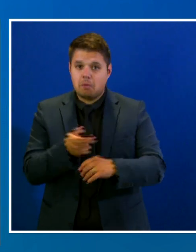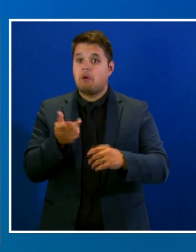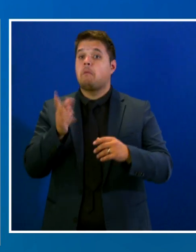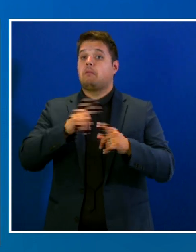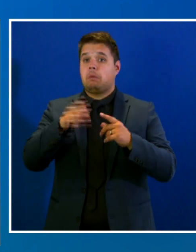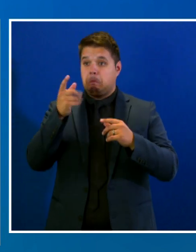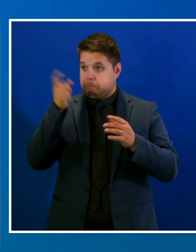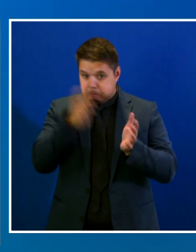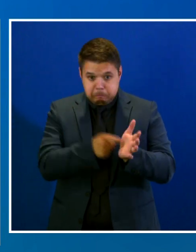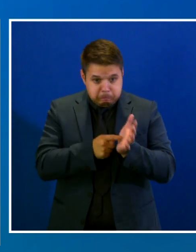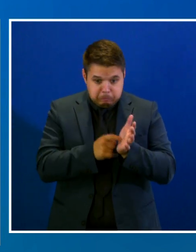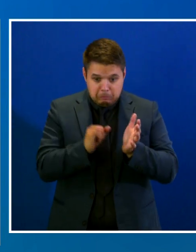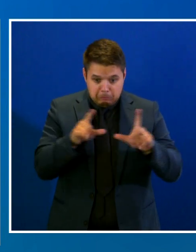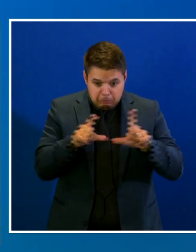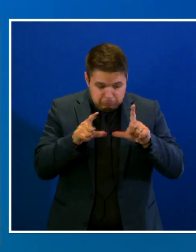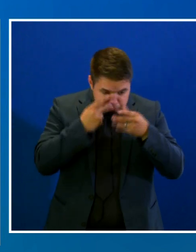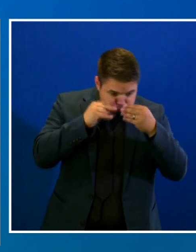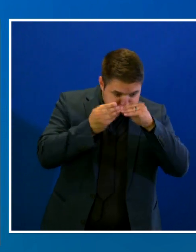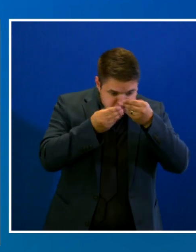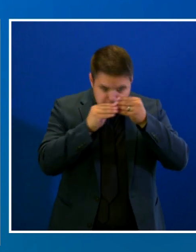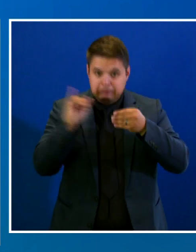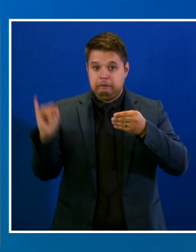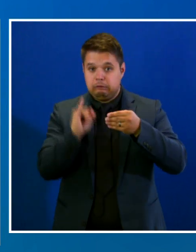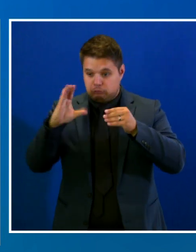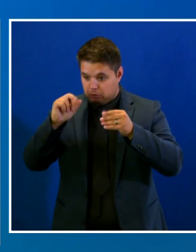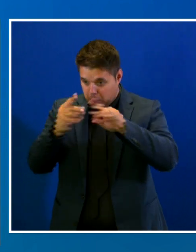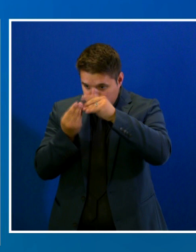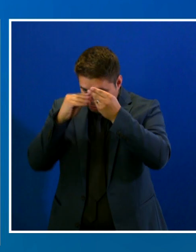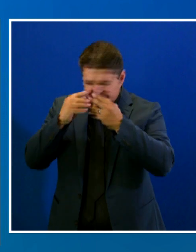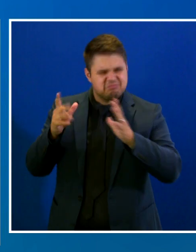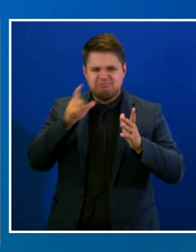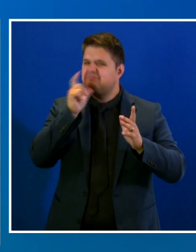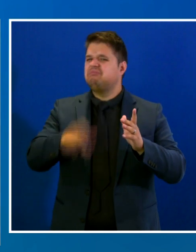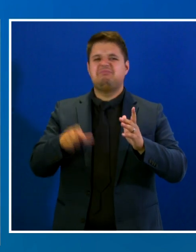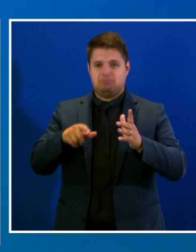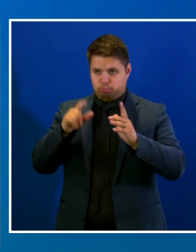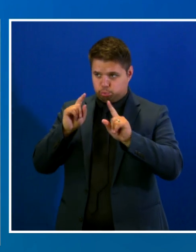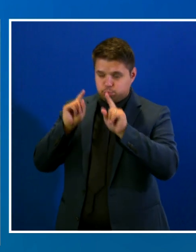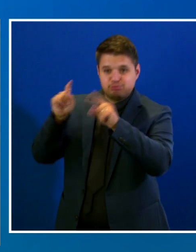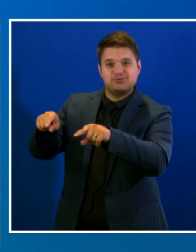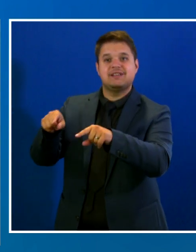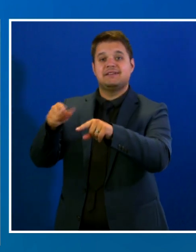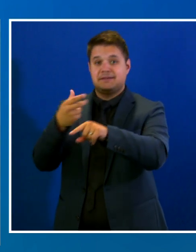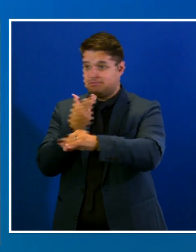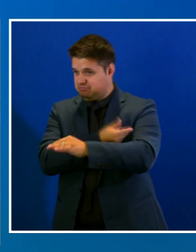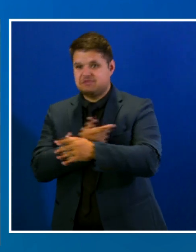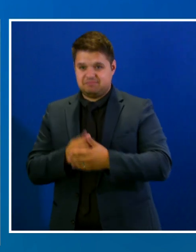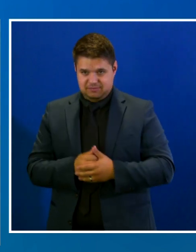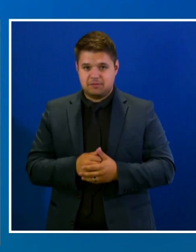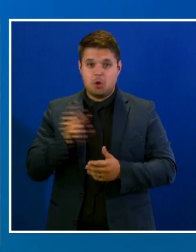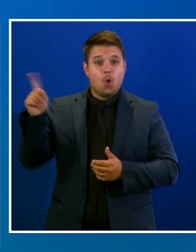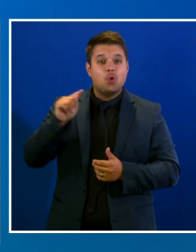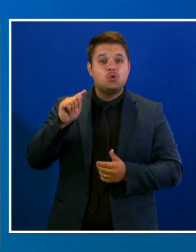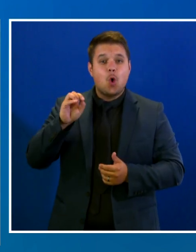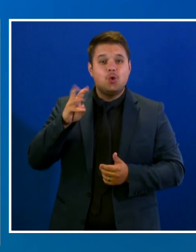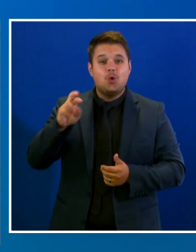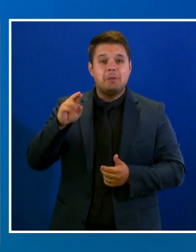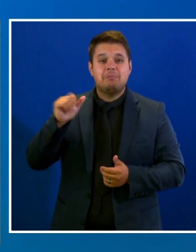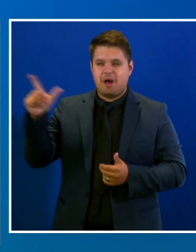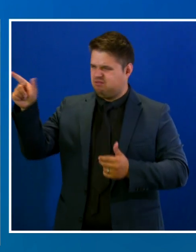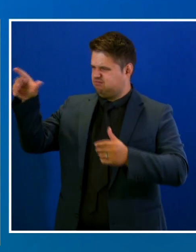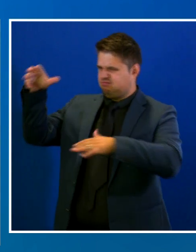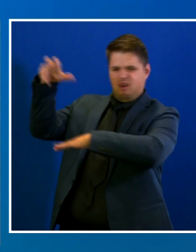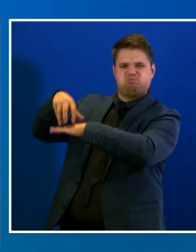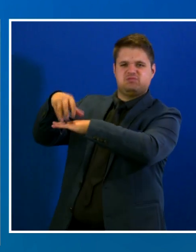walk-up vaccination site at Tower Mall has recently added some evening hours to make getting vaccinated even